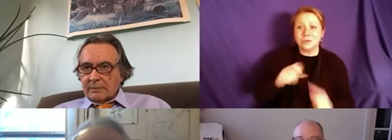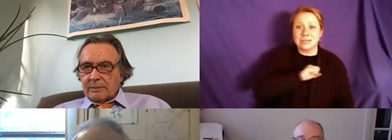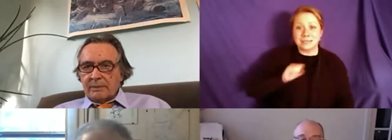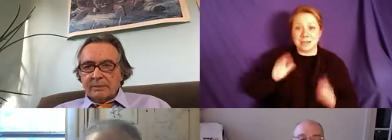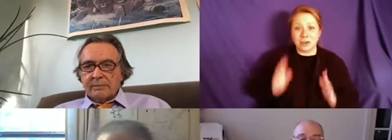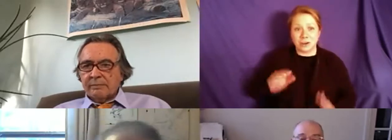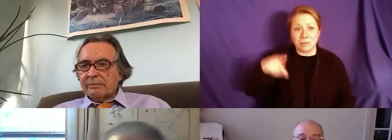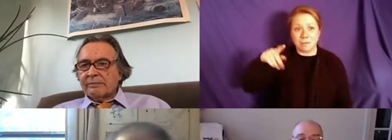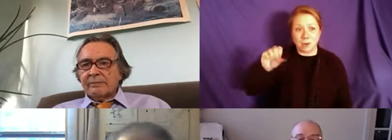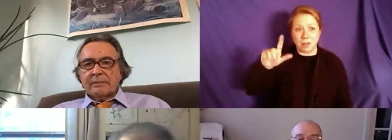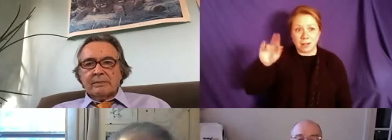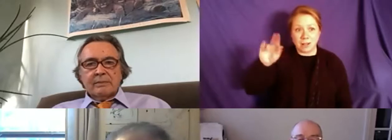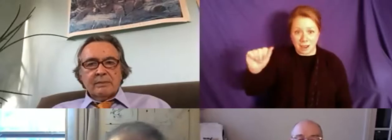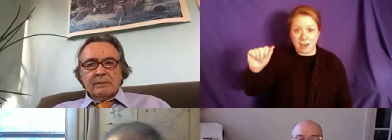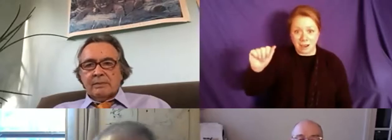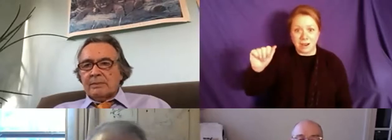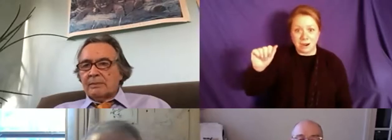Pollina.